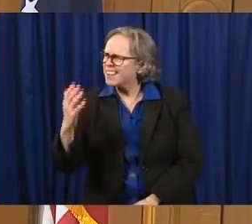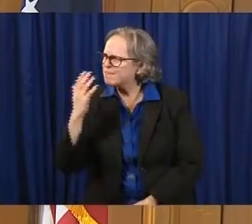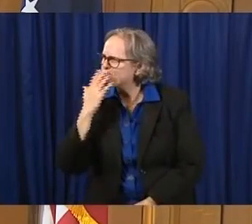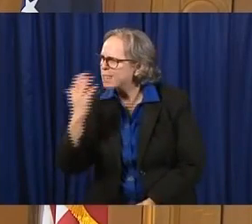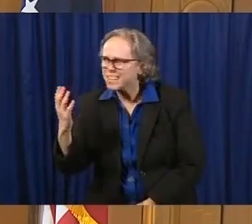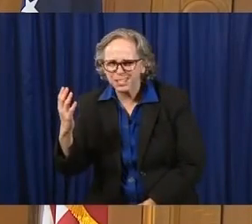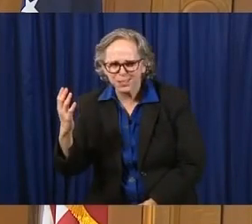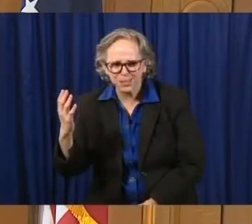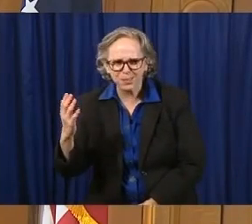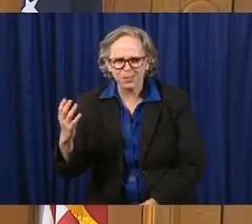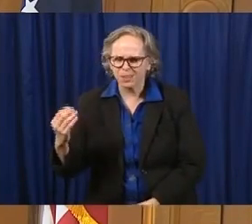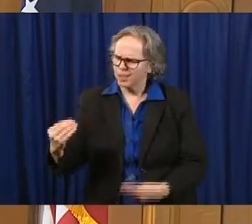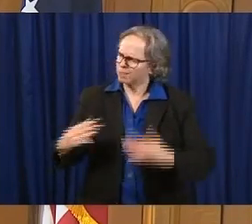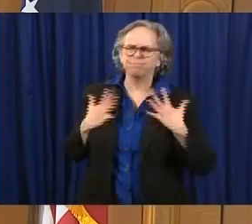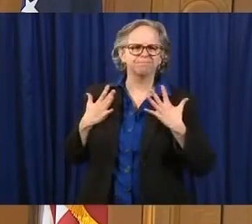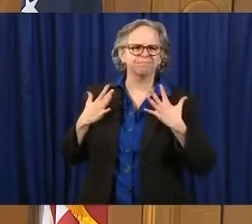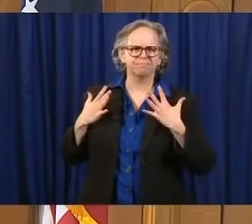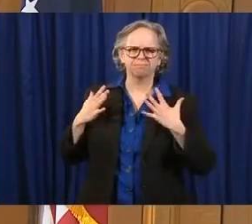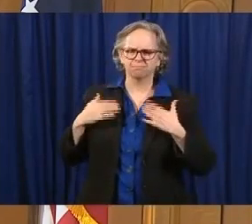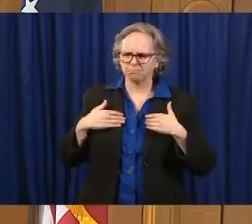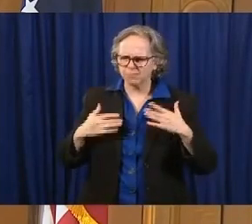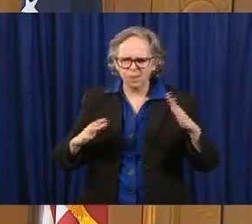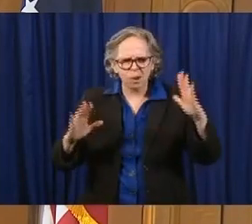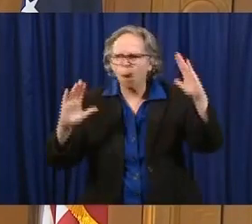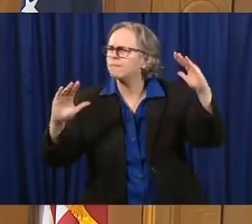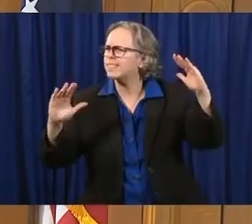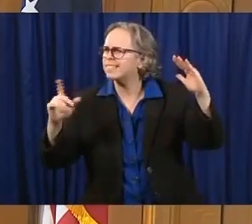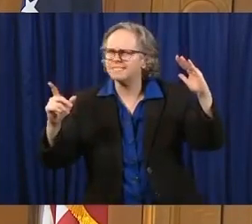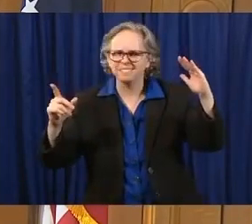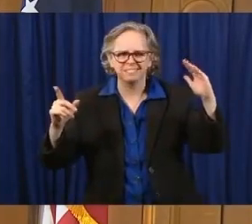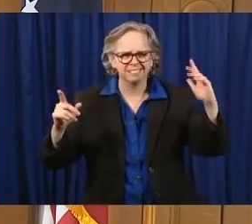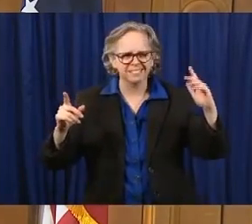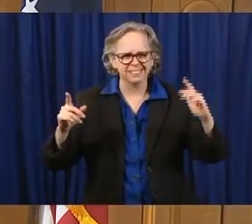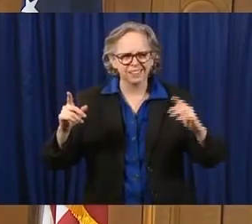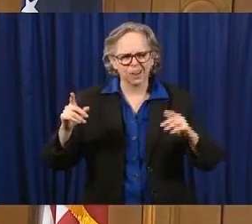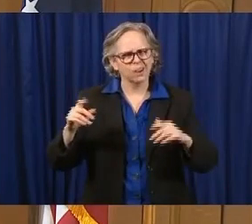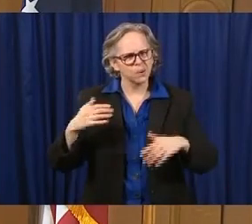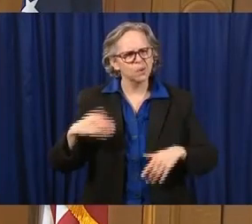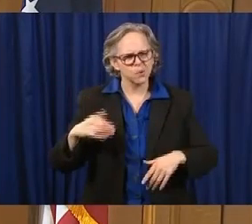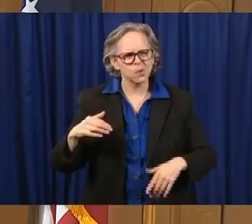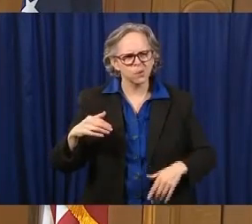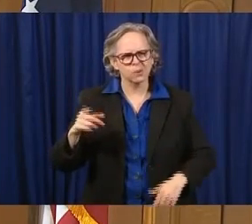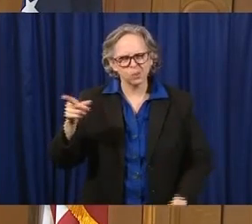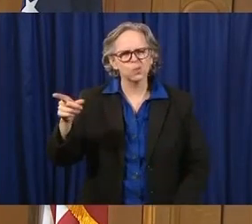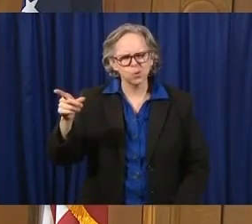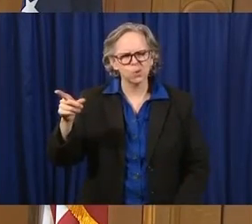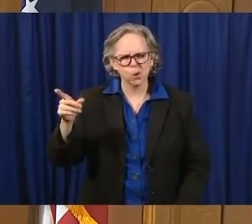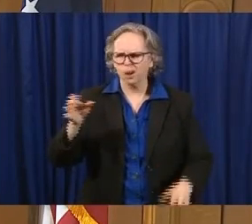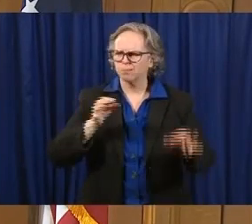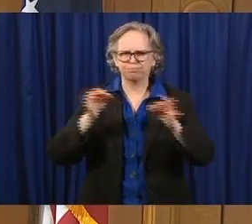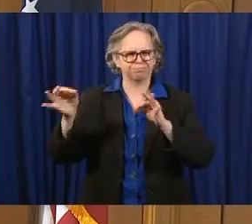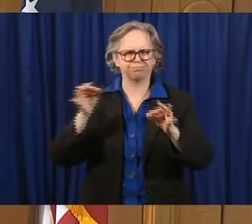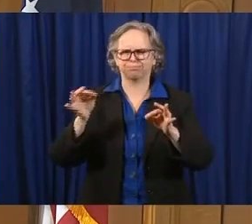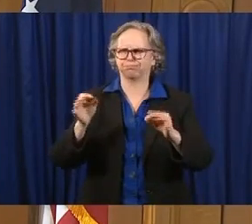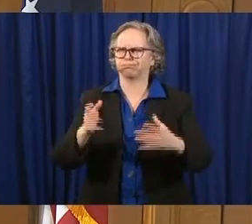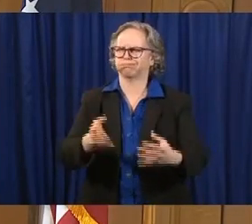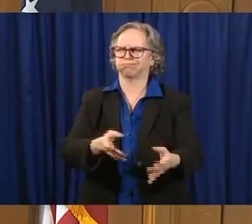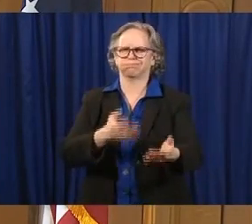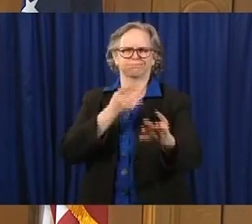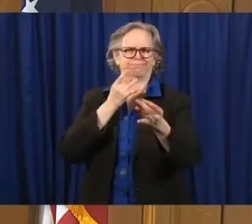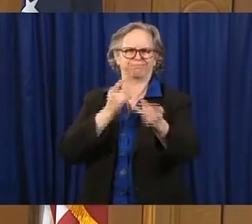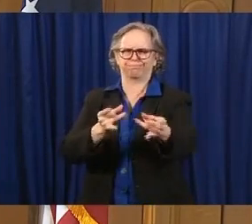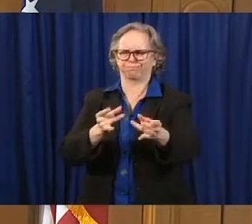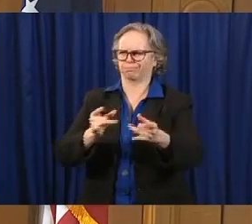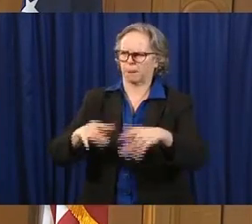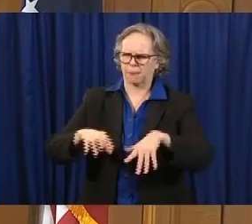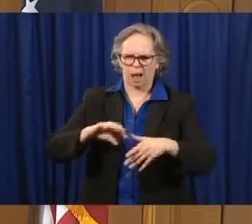inspirational and hopeful, but it's also, I think you laid out very well really what our charge is and